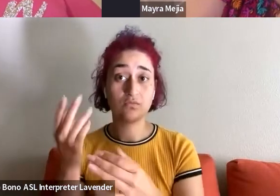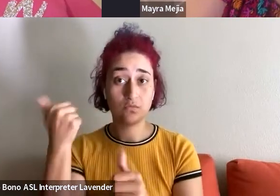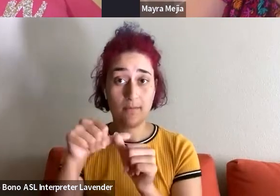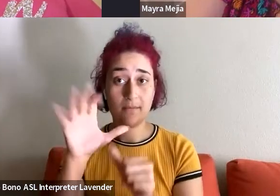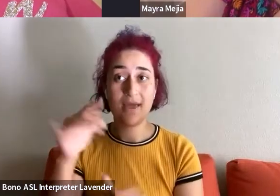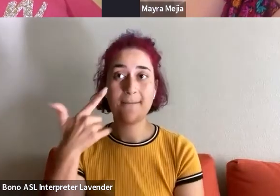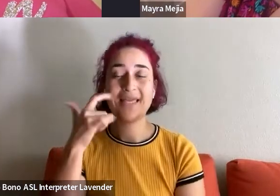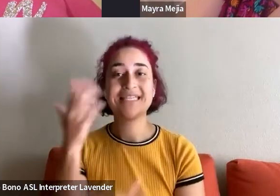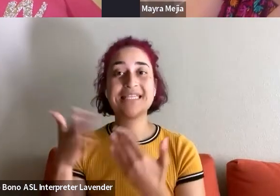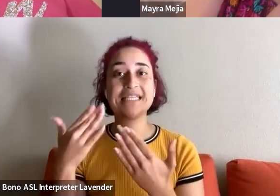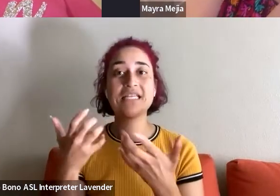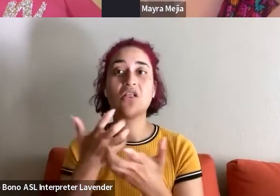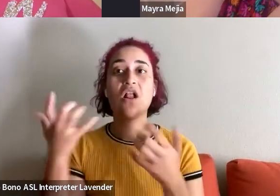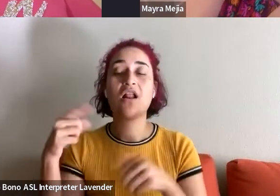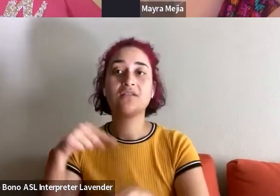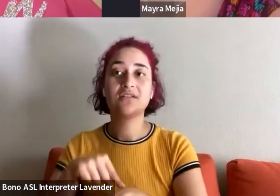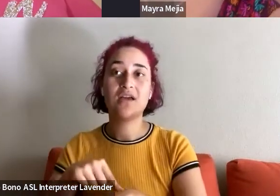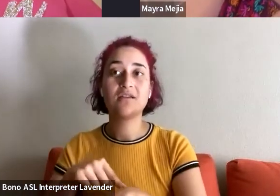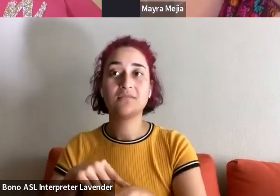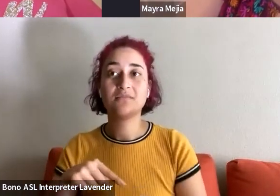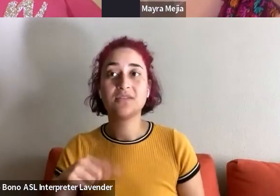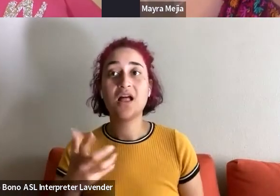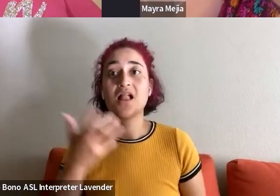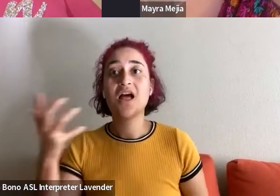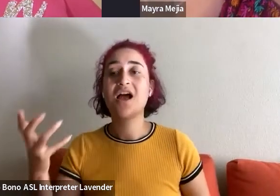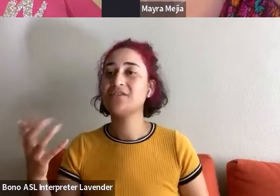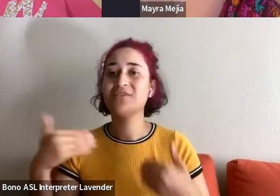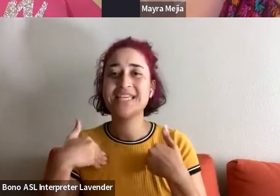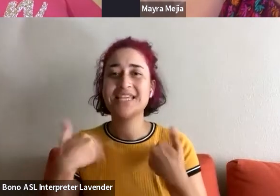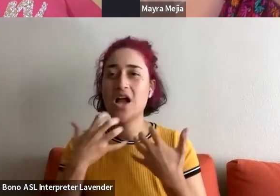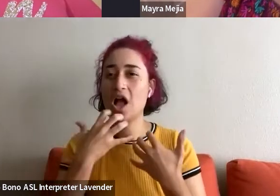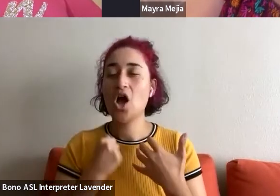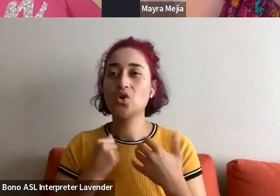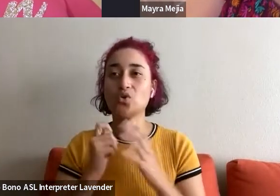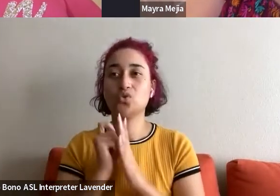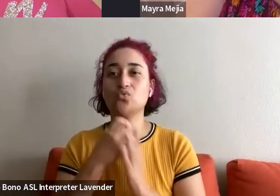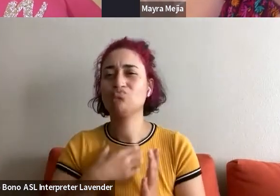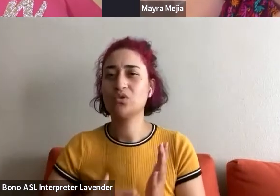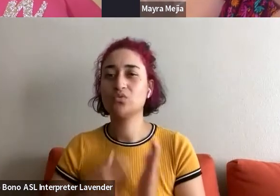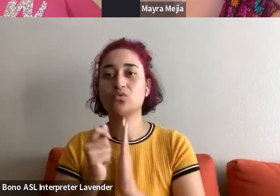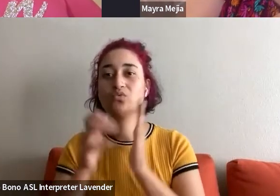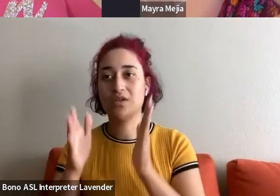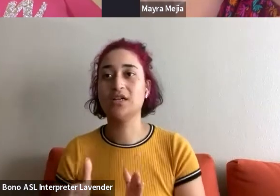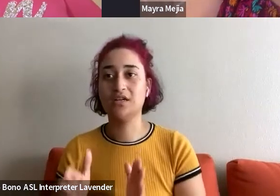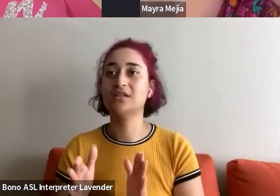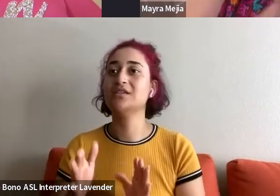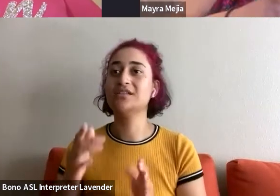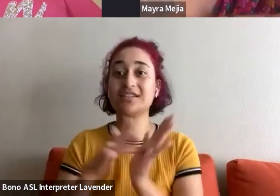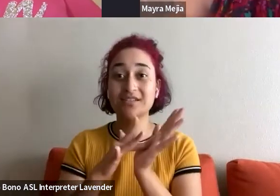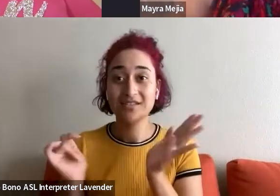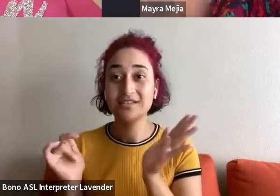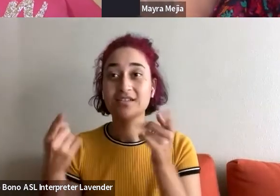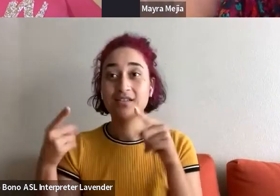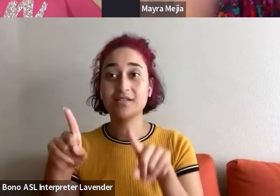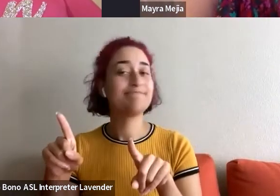for a lot of times, a lot of young, hungry writers get taken advantage of, and I don't want that. I don't want to see